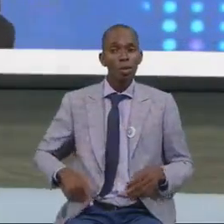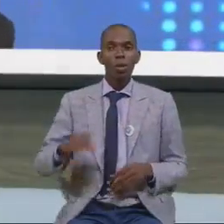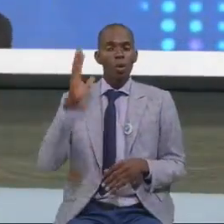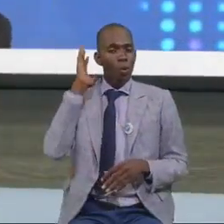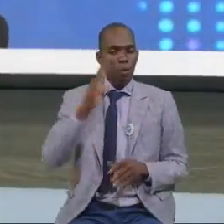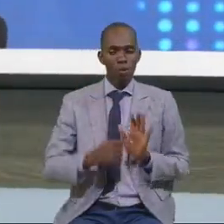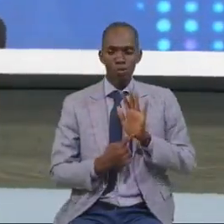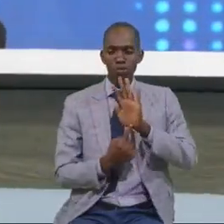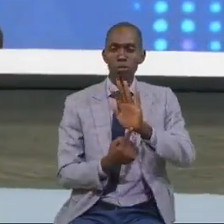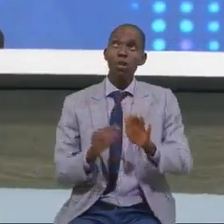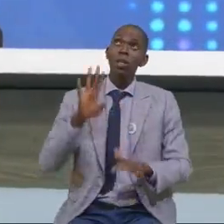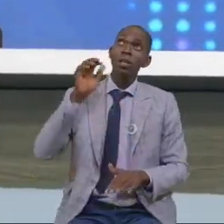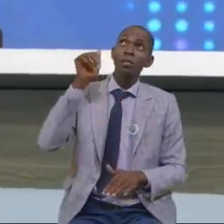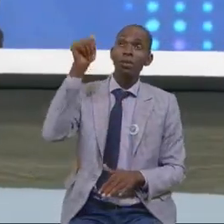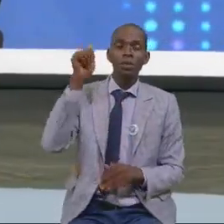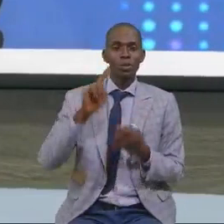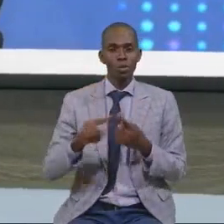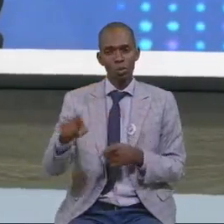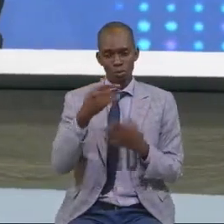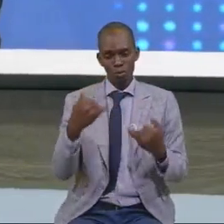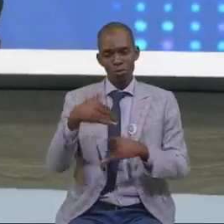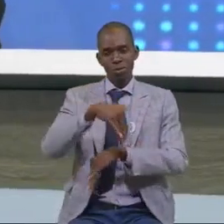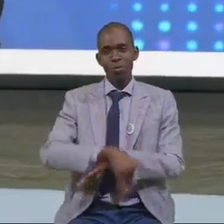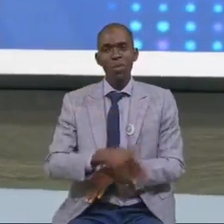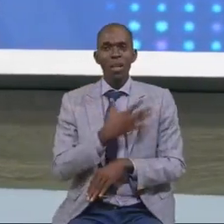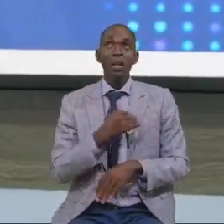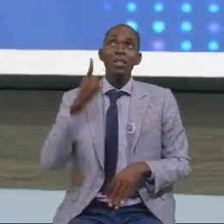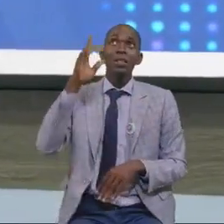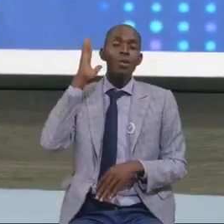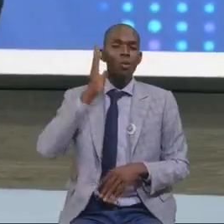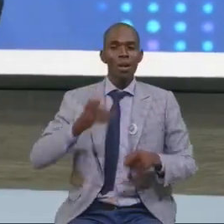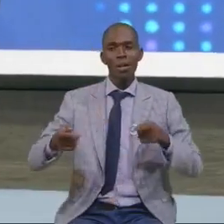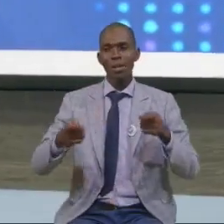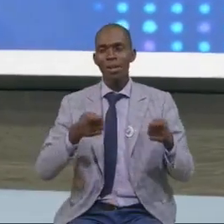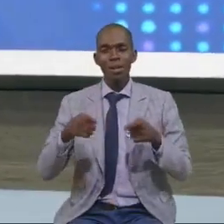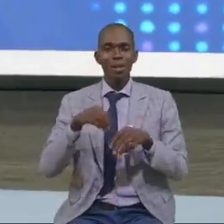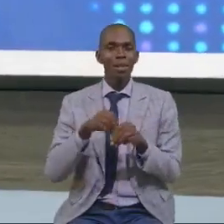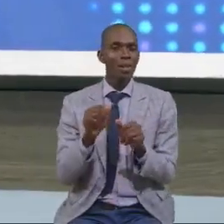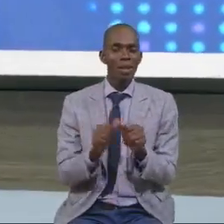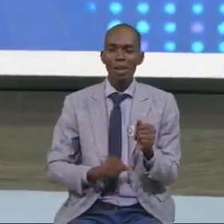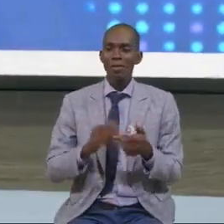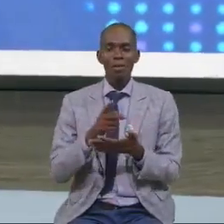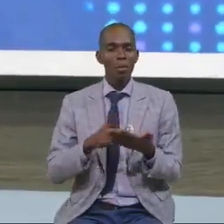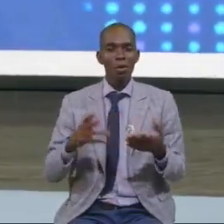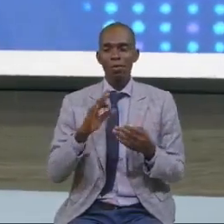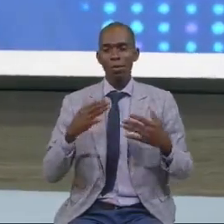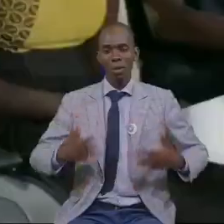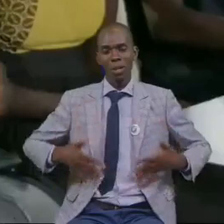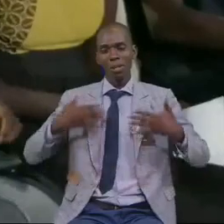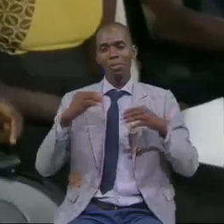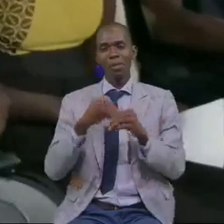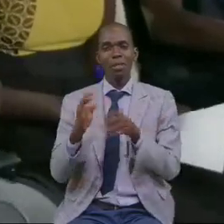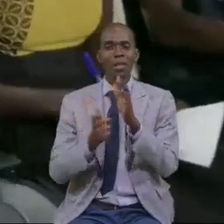manifest himself unto you tonight, and he will reign in every part of your life in